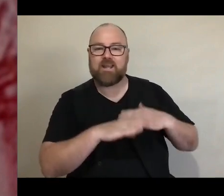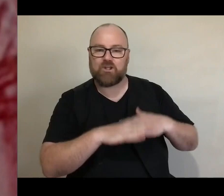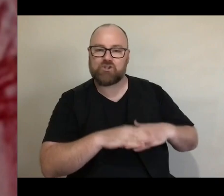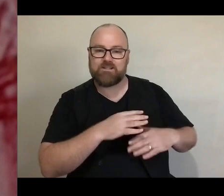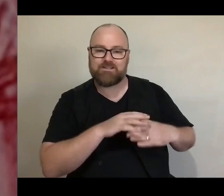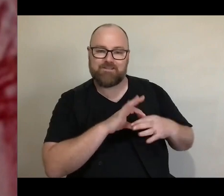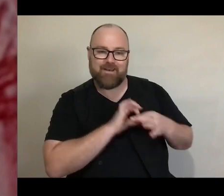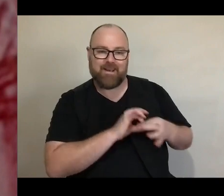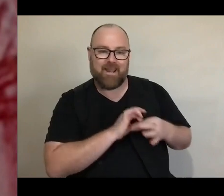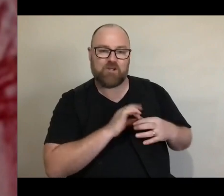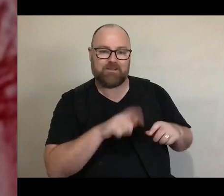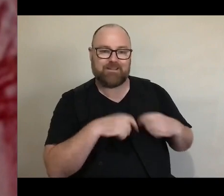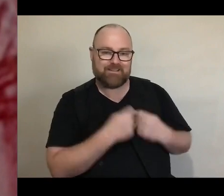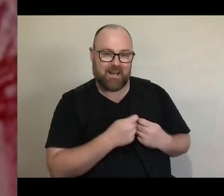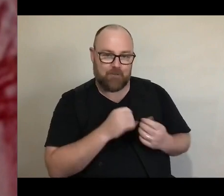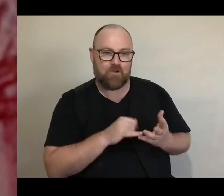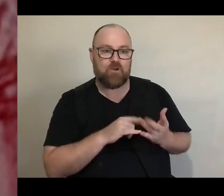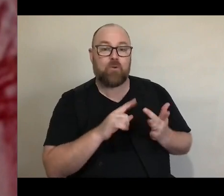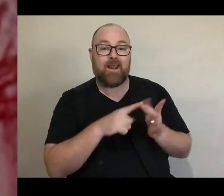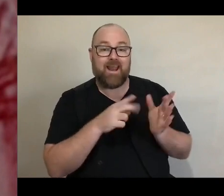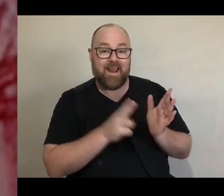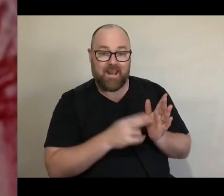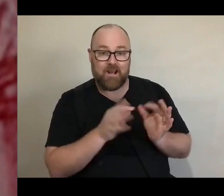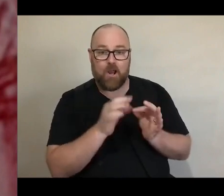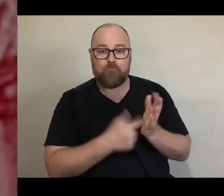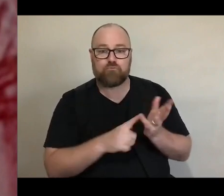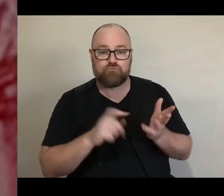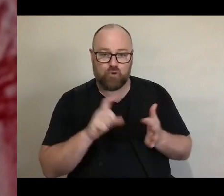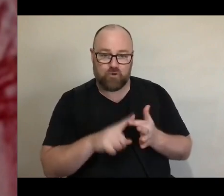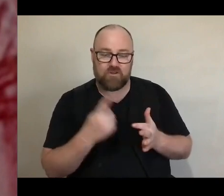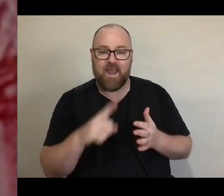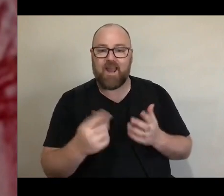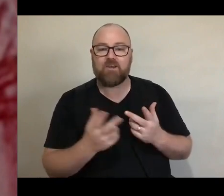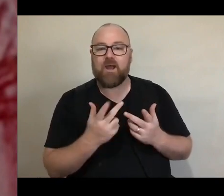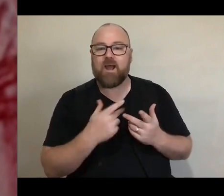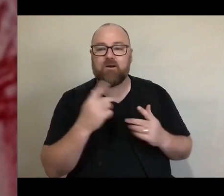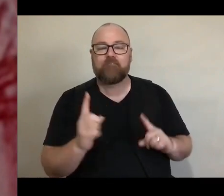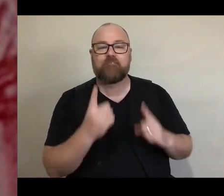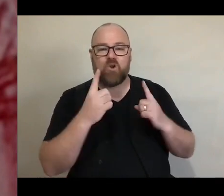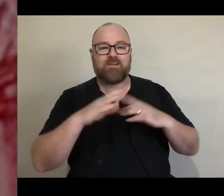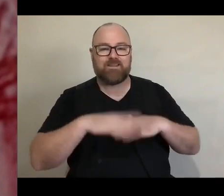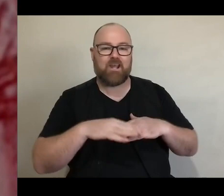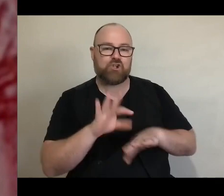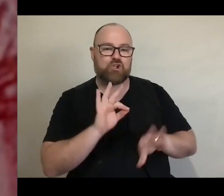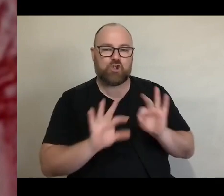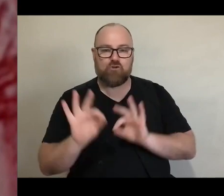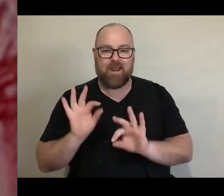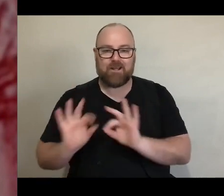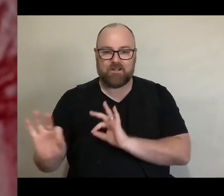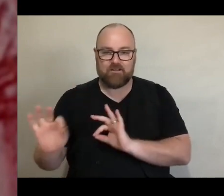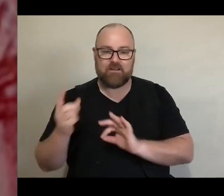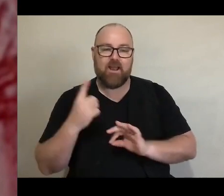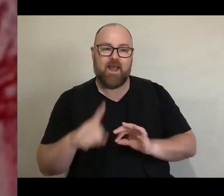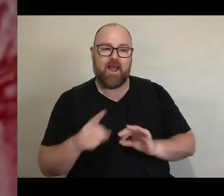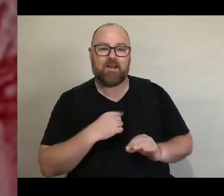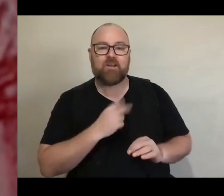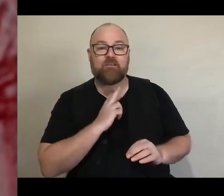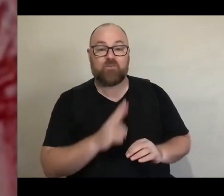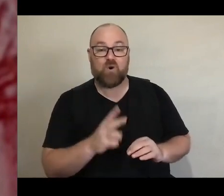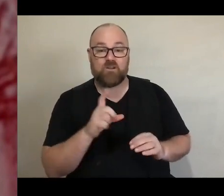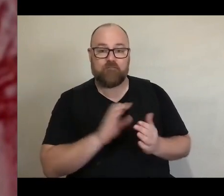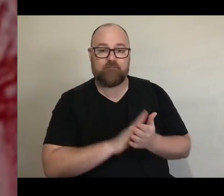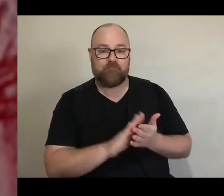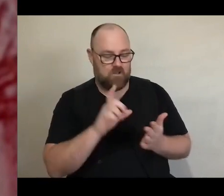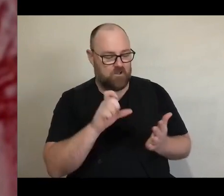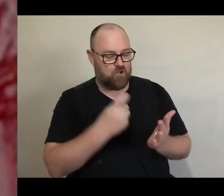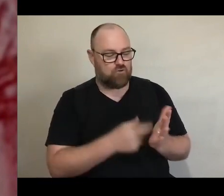many thanks to Ian and to Bruce and to our First Nations curators, and very much to the voice of Crystal Hurst, who's really